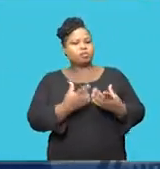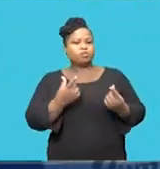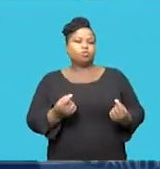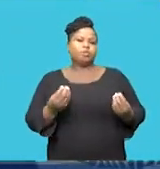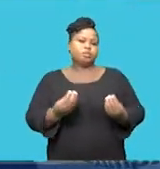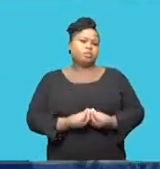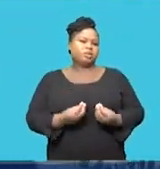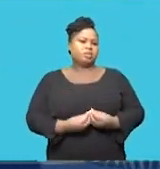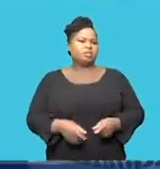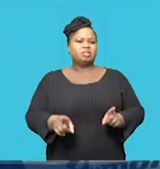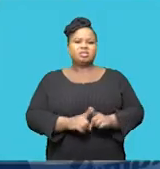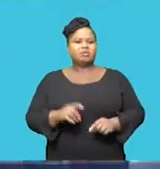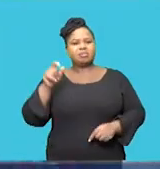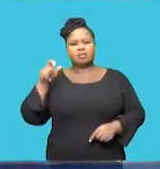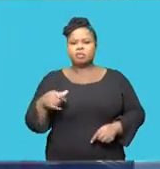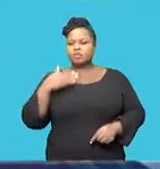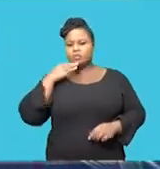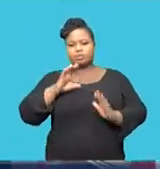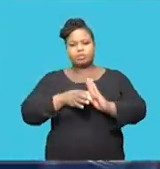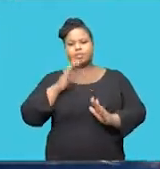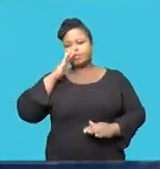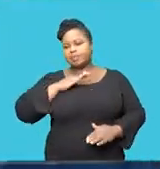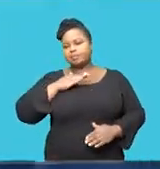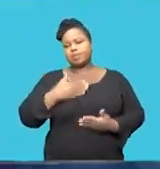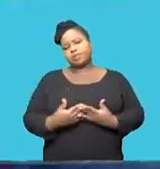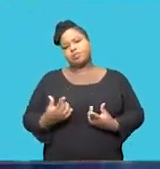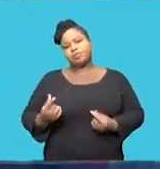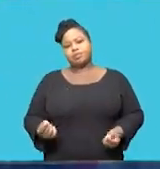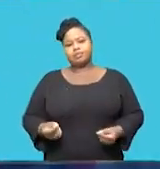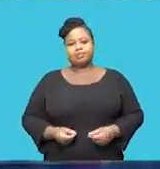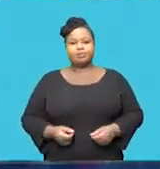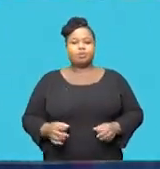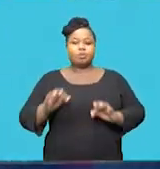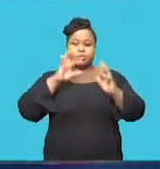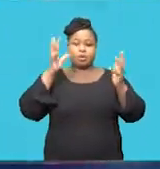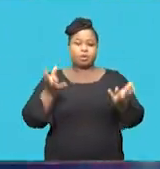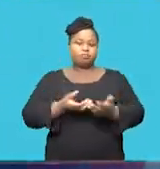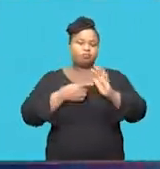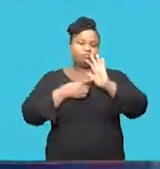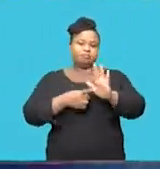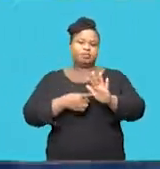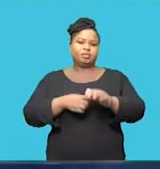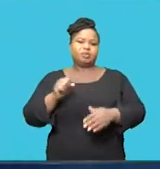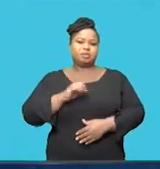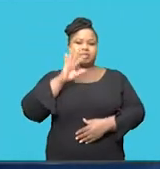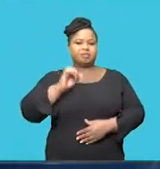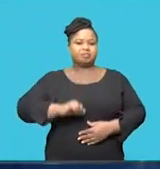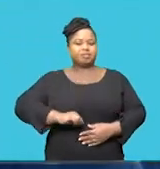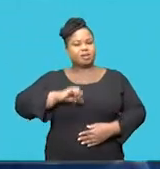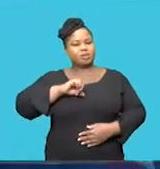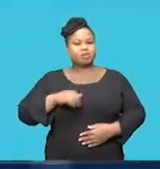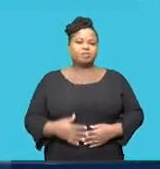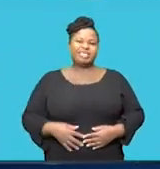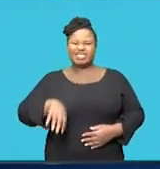that even an able person can do. These extraordinary athletes have made their mark on the global stage, representing South Africa with pride.